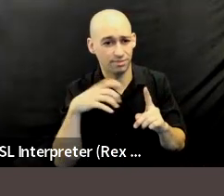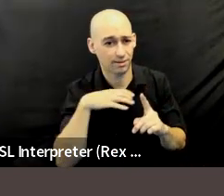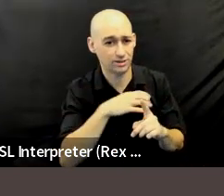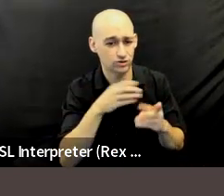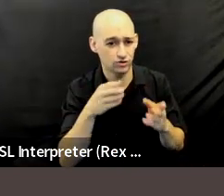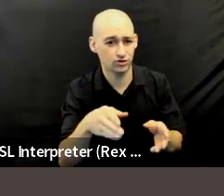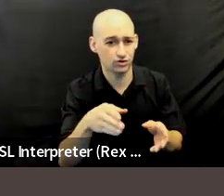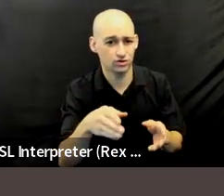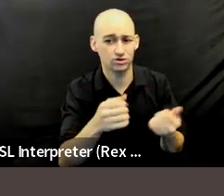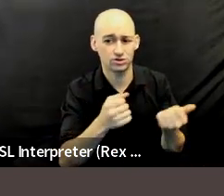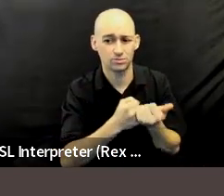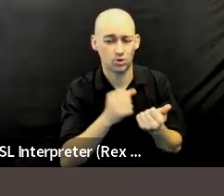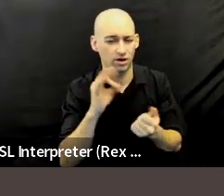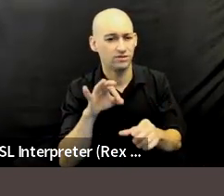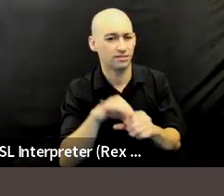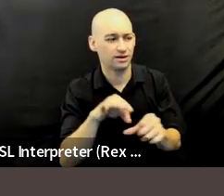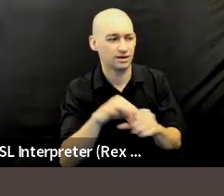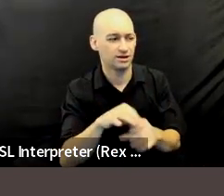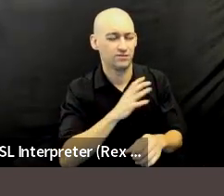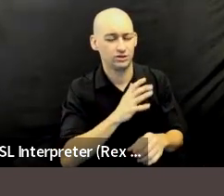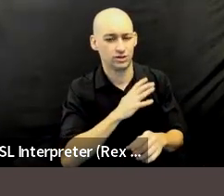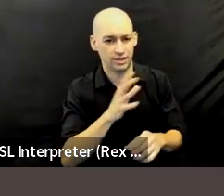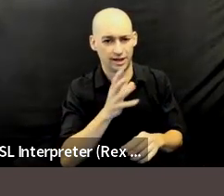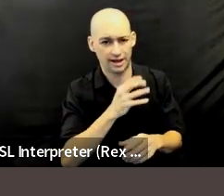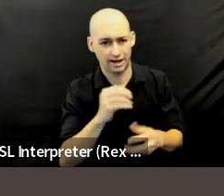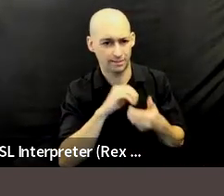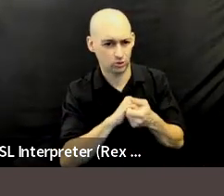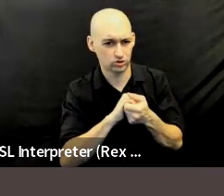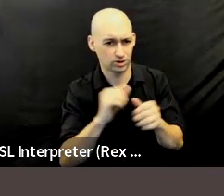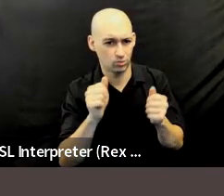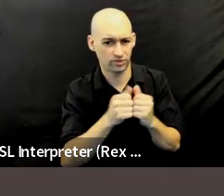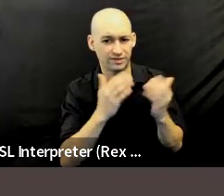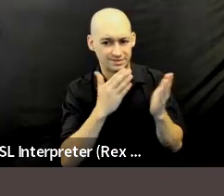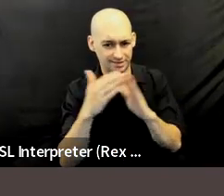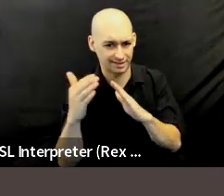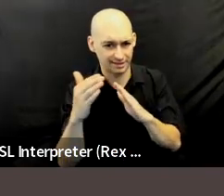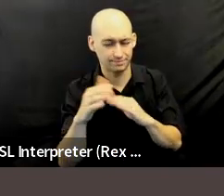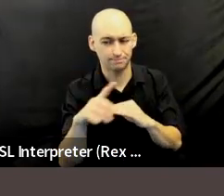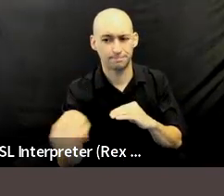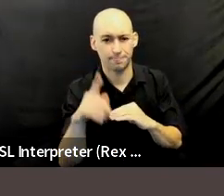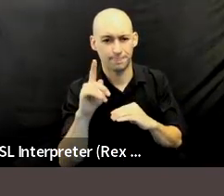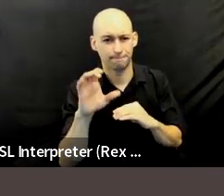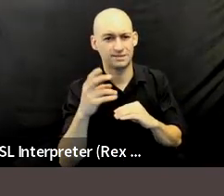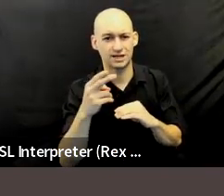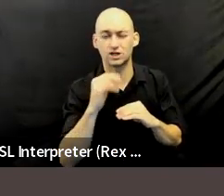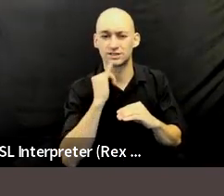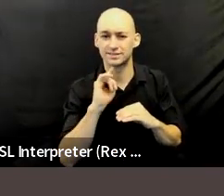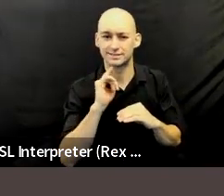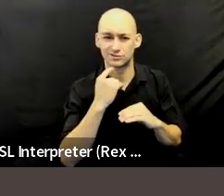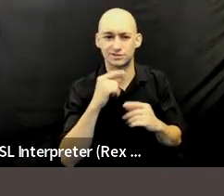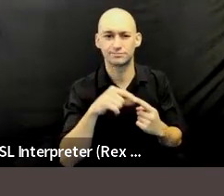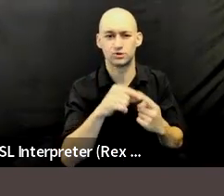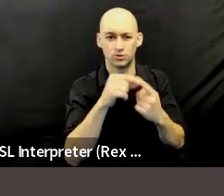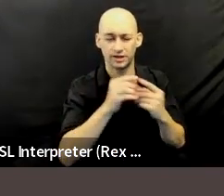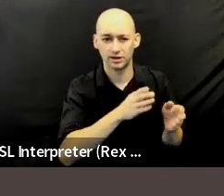the support of our elected officials and the partnership of the city, because this PCH is a critical and a very unique